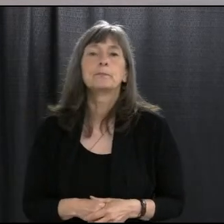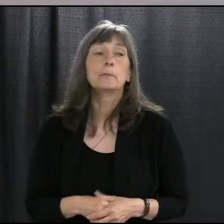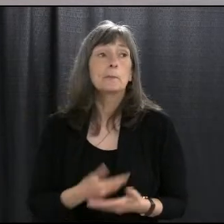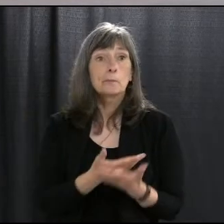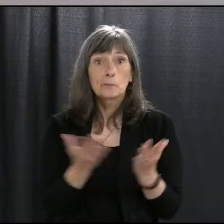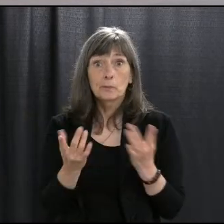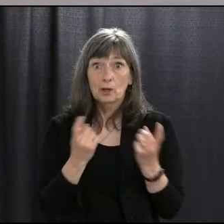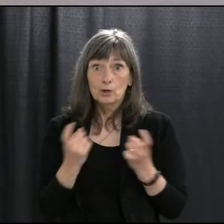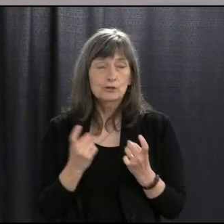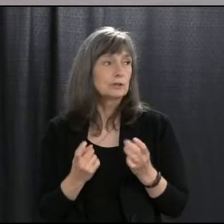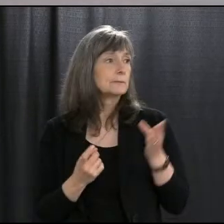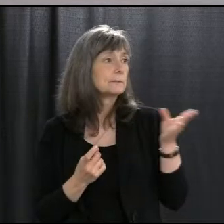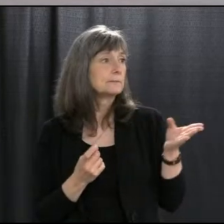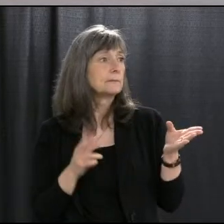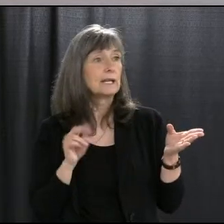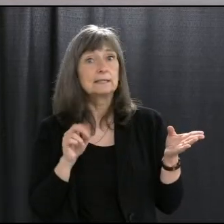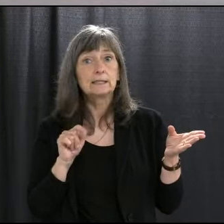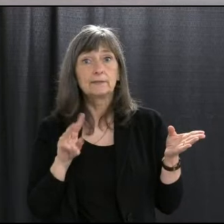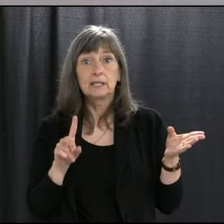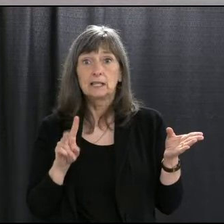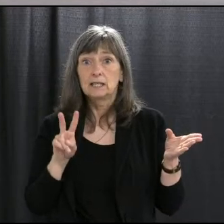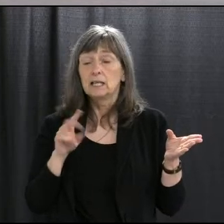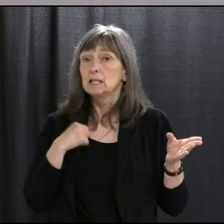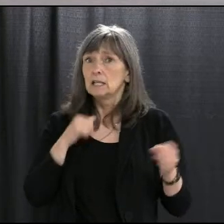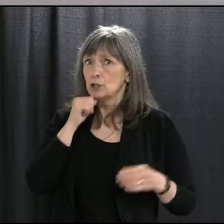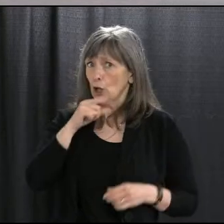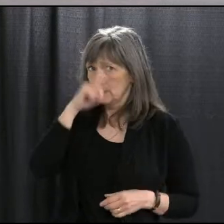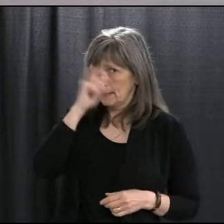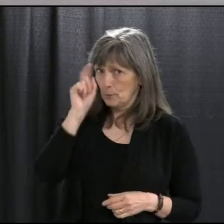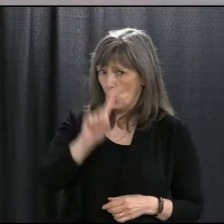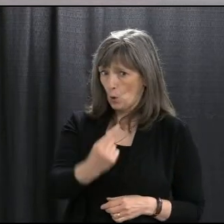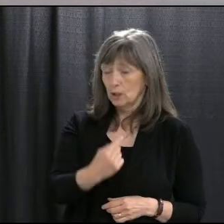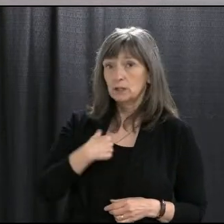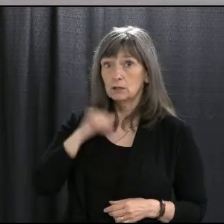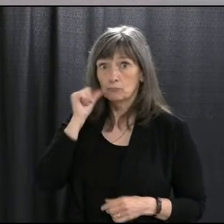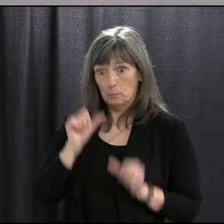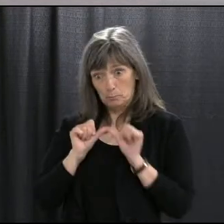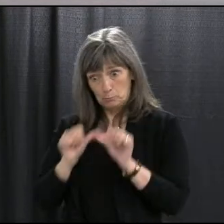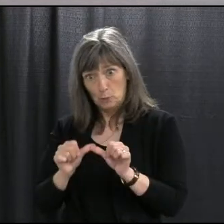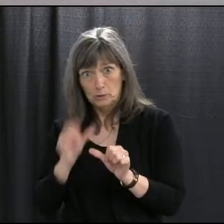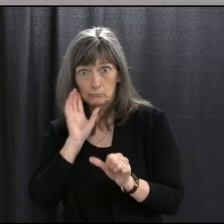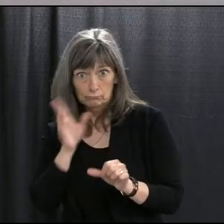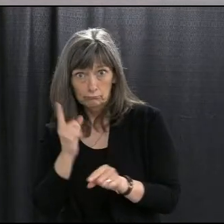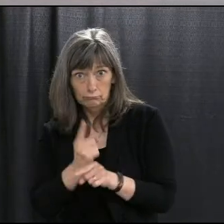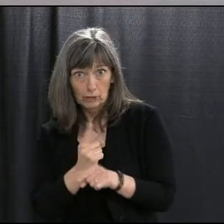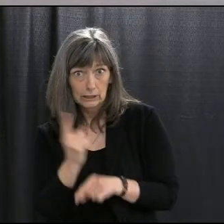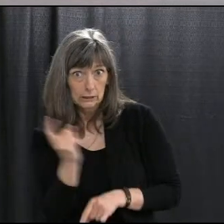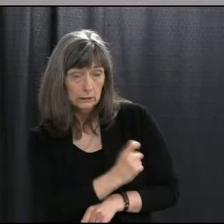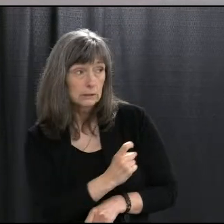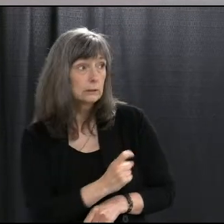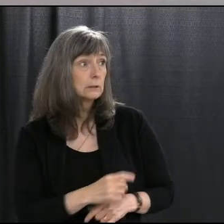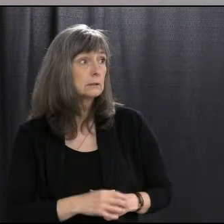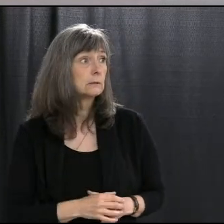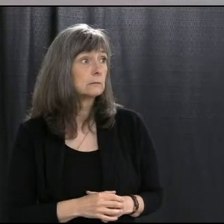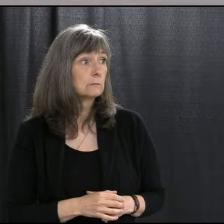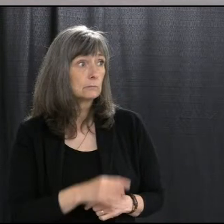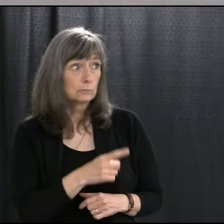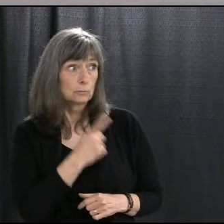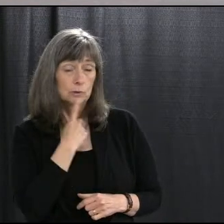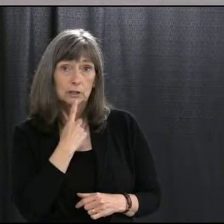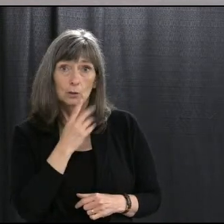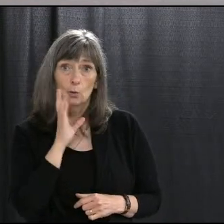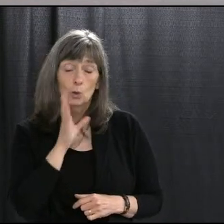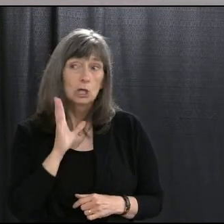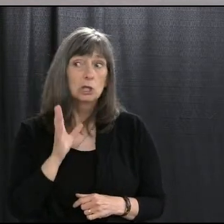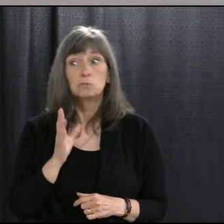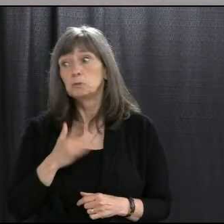is excuse me, this isn't like a summer relief thing, this is a permanent thing going forward, that you'll have these vehicles to the province, and as you said, you